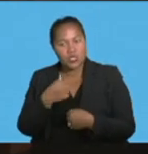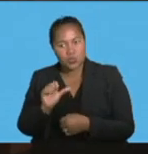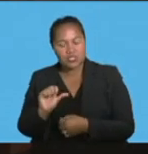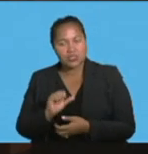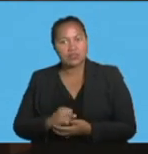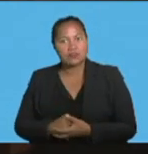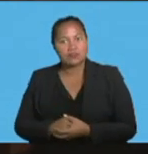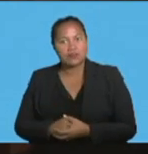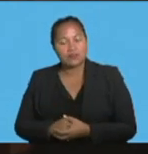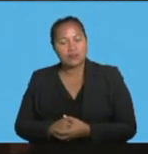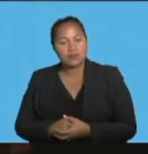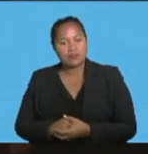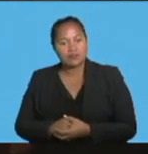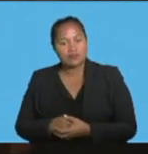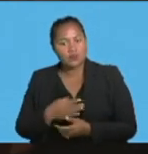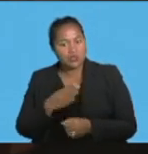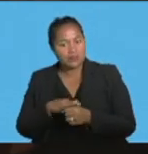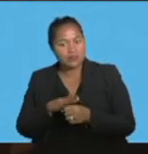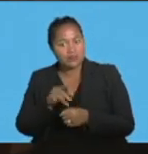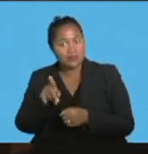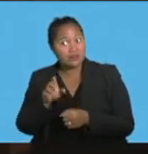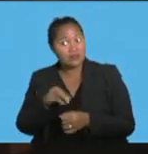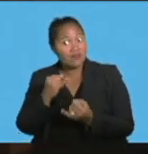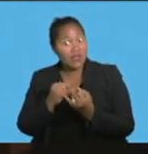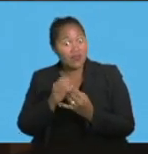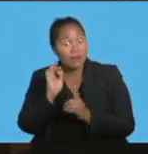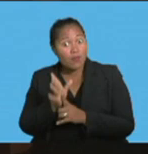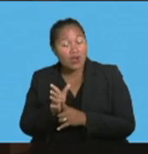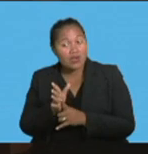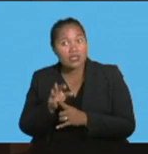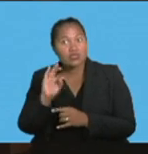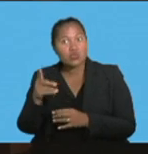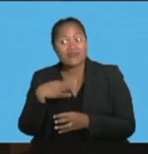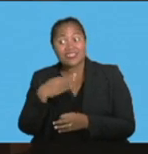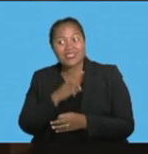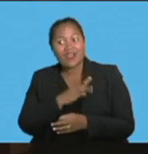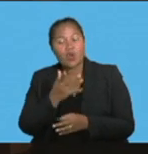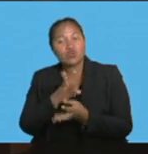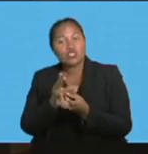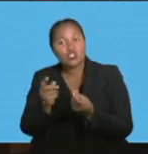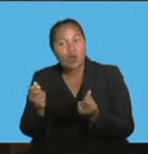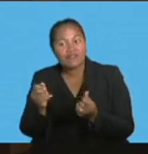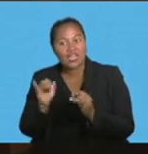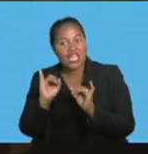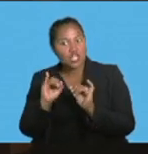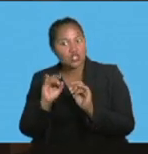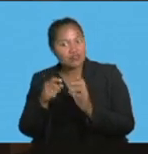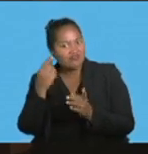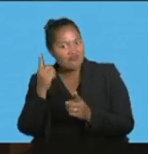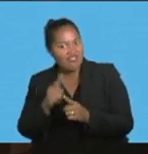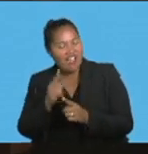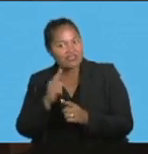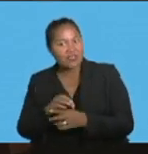We have made the complaint cycle so important that staff want to resolve them as soon as possible. We've also ensured that